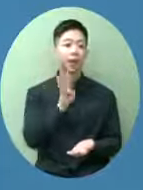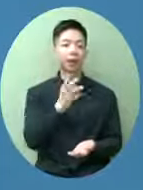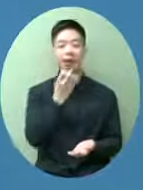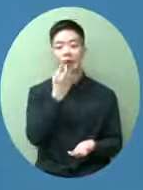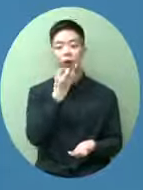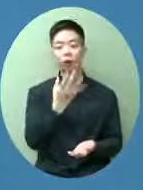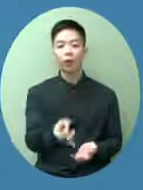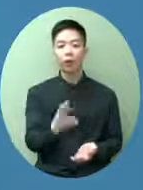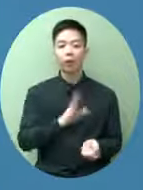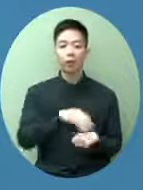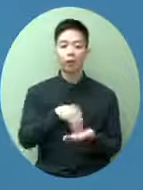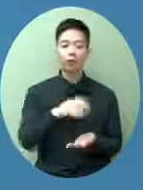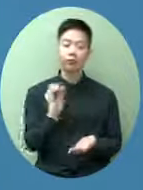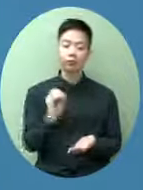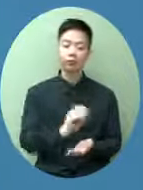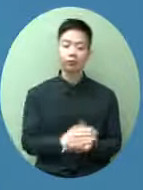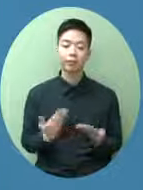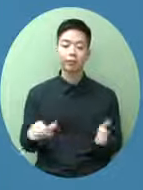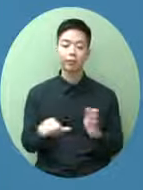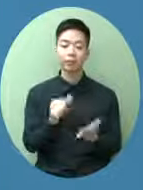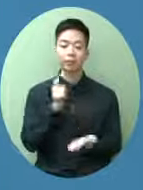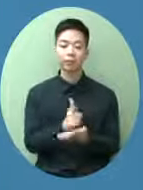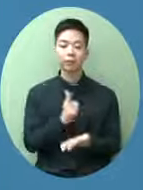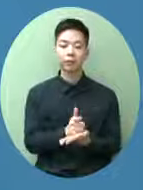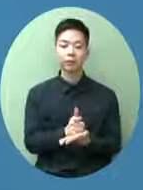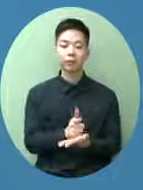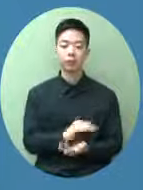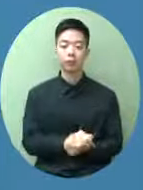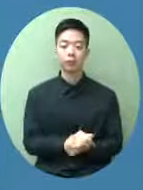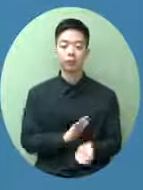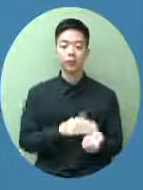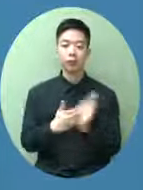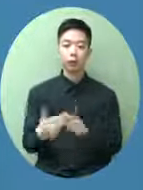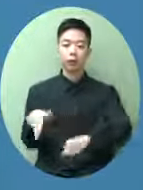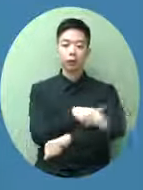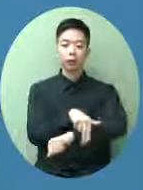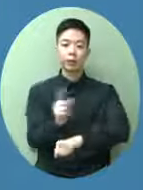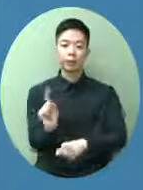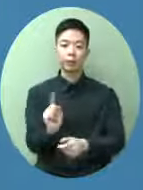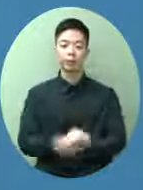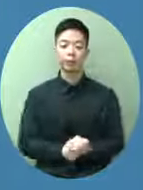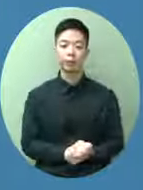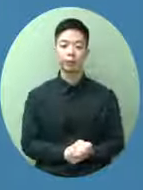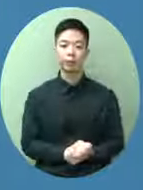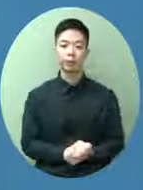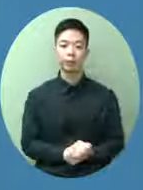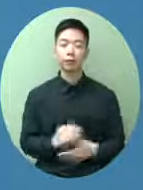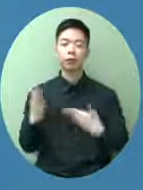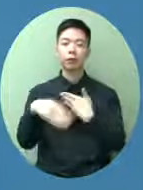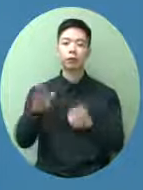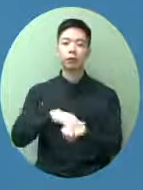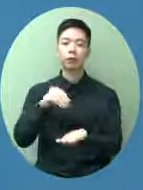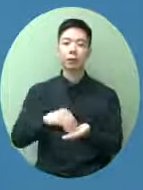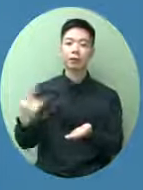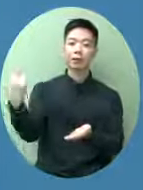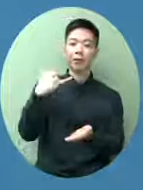most important defenceis to prevent importation of casesas far as possibleand also through rather string